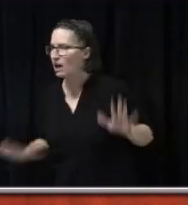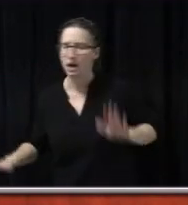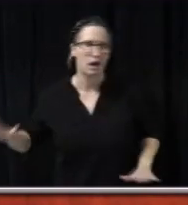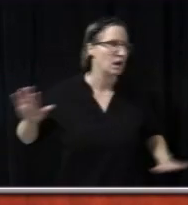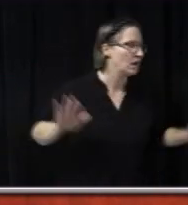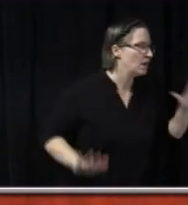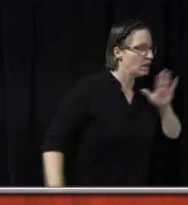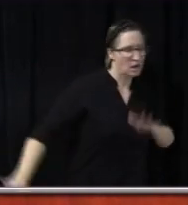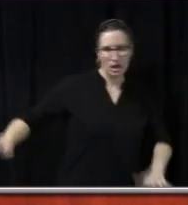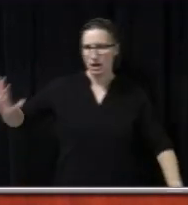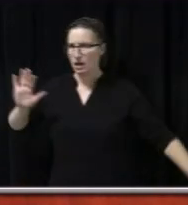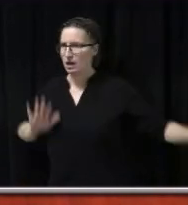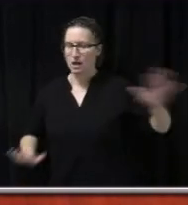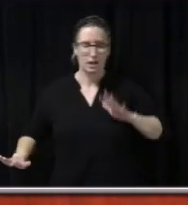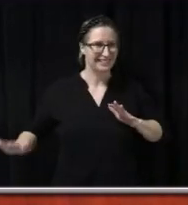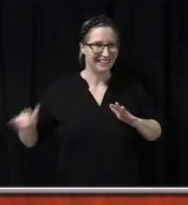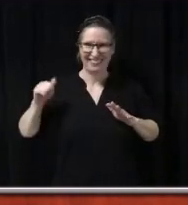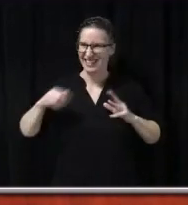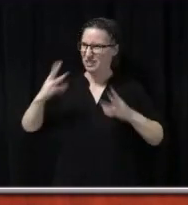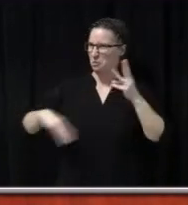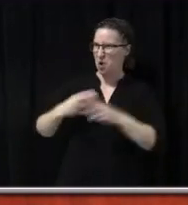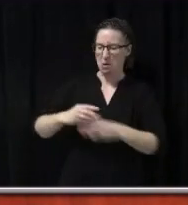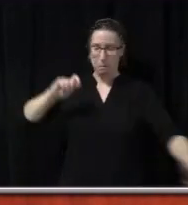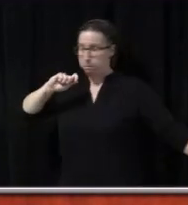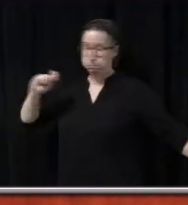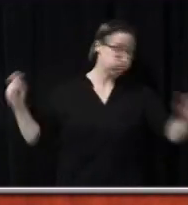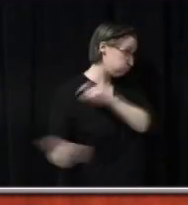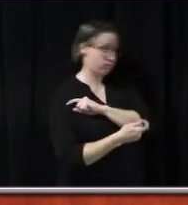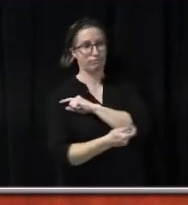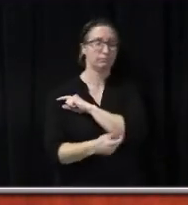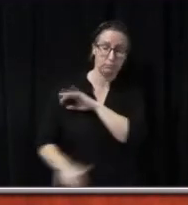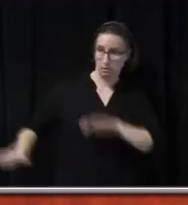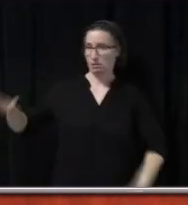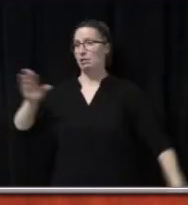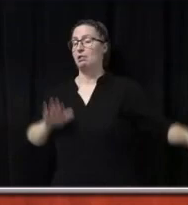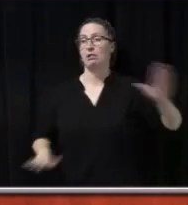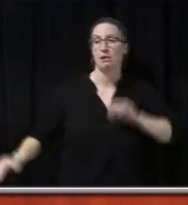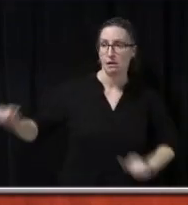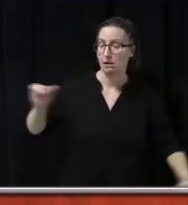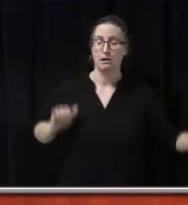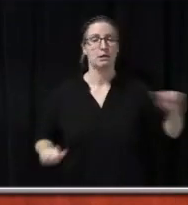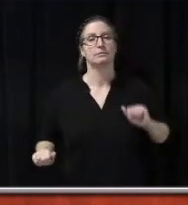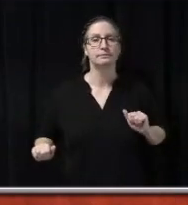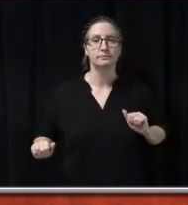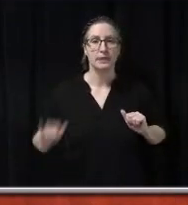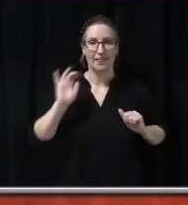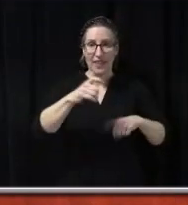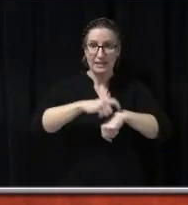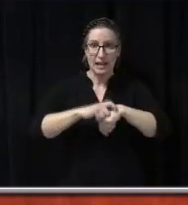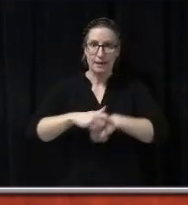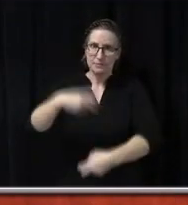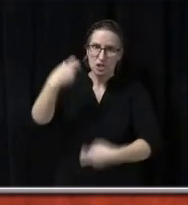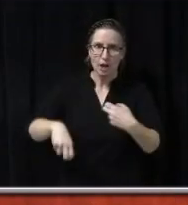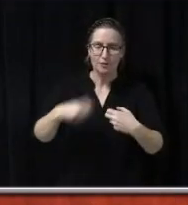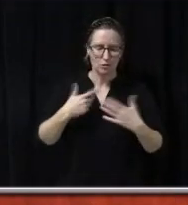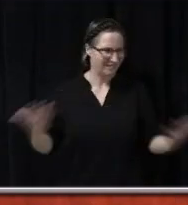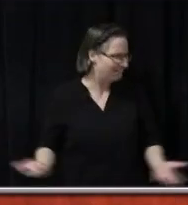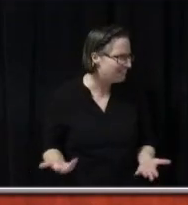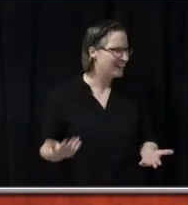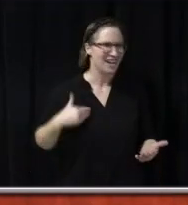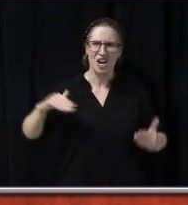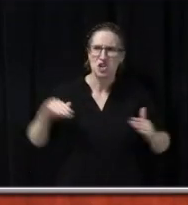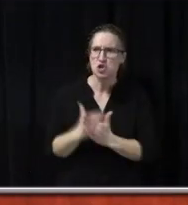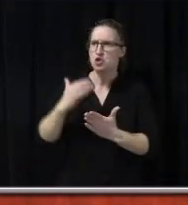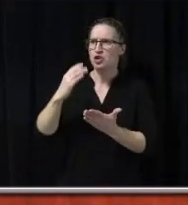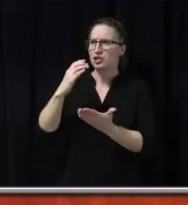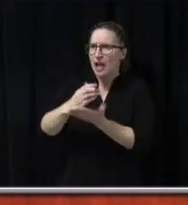my footing in a world that has suddenly changed. It was a difficult time to start a new chapter, and I